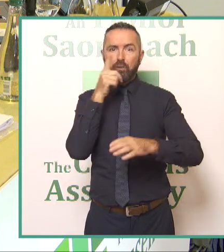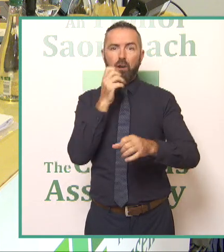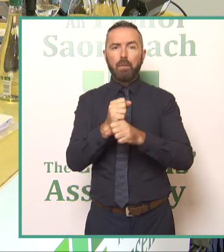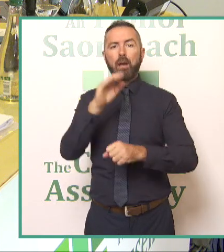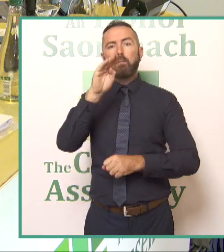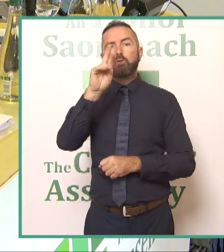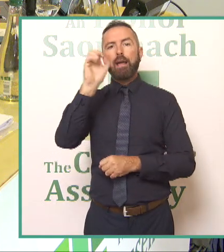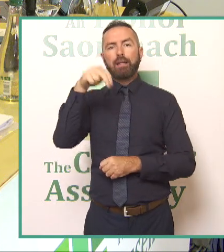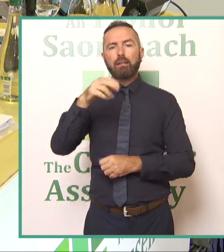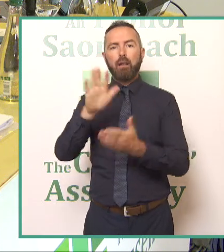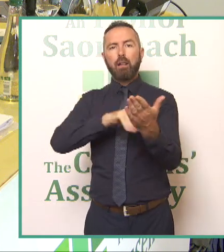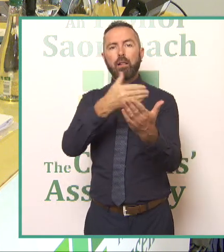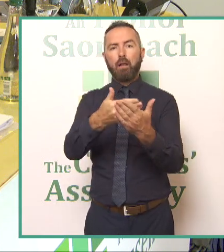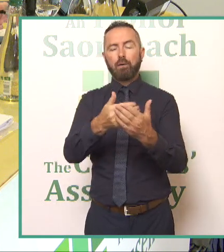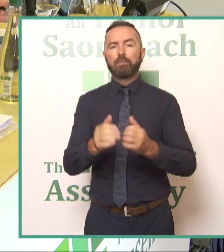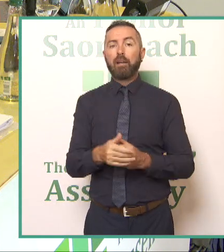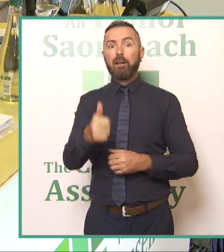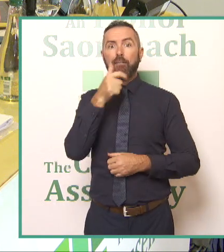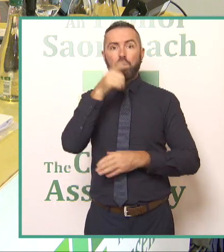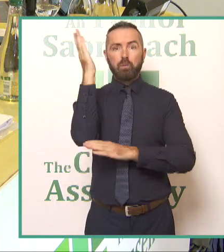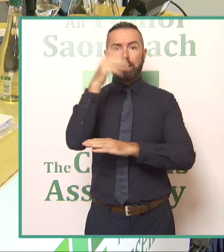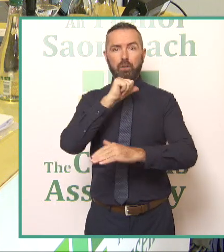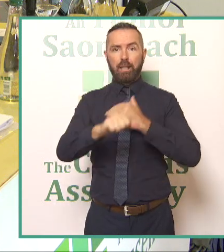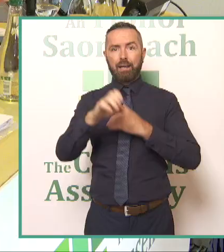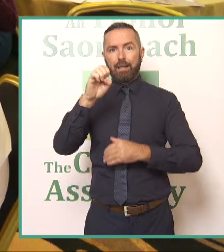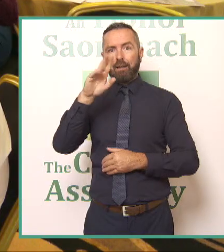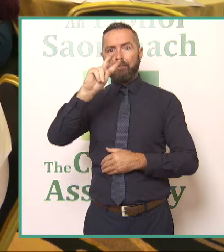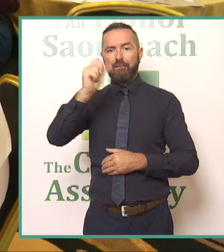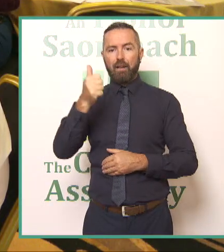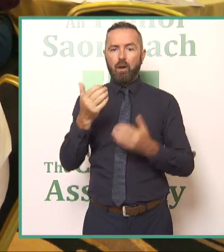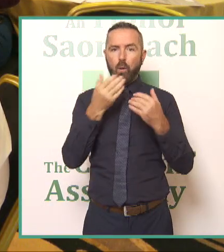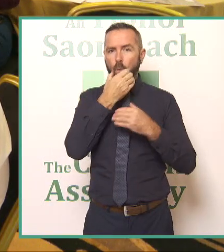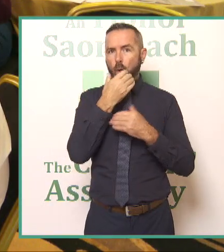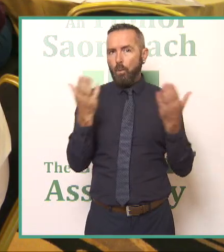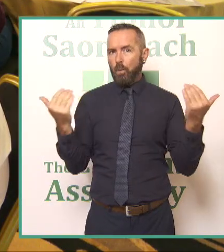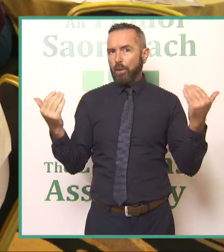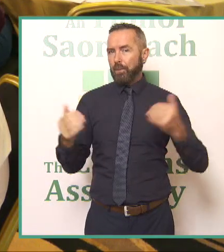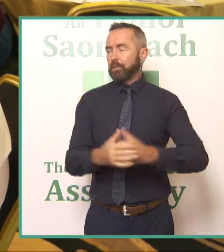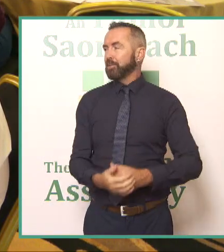before. So please give our first speaker of today, Elva, a very warm welcome.